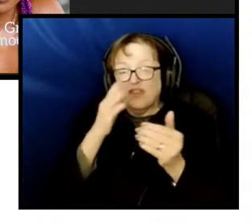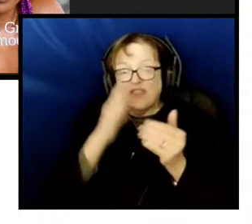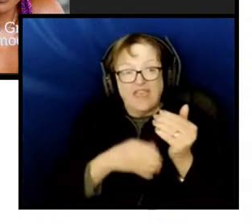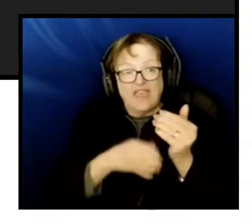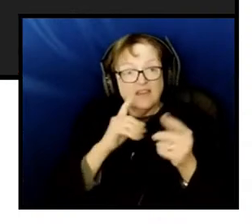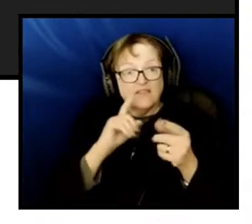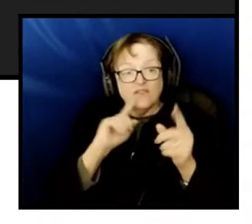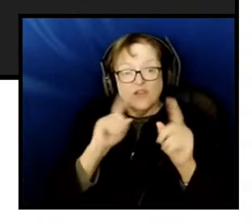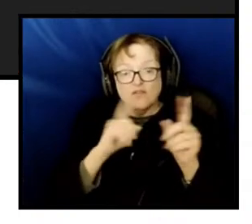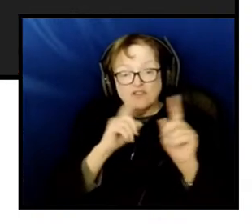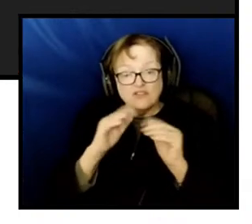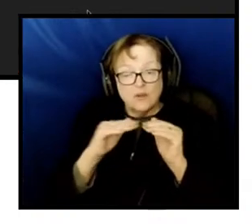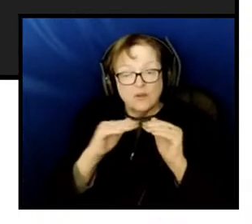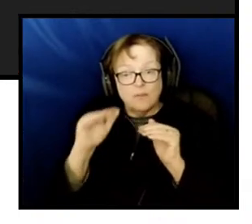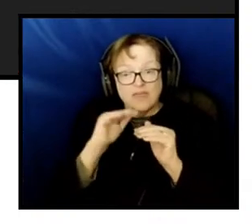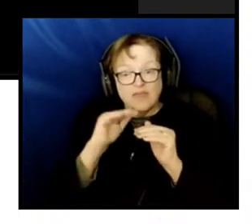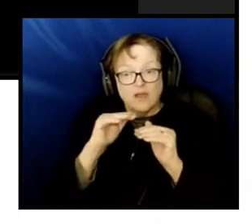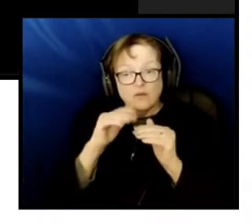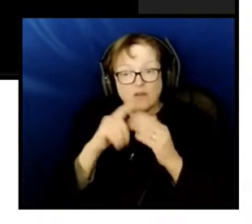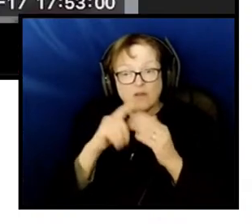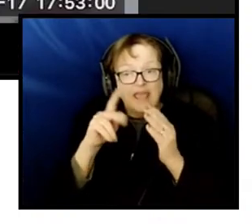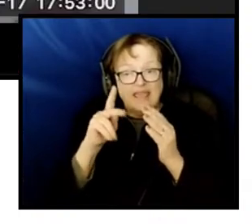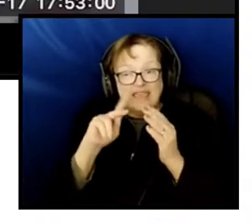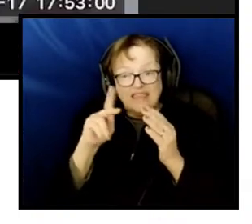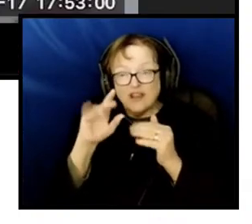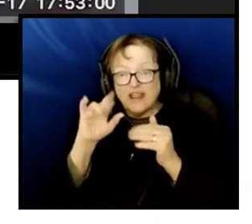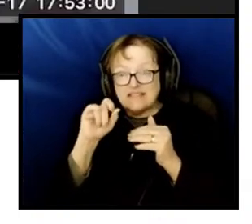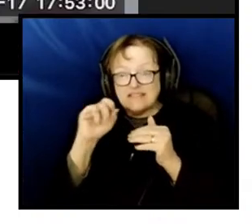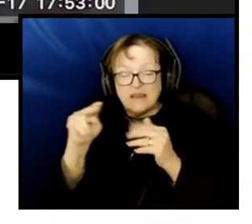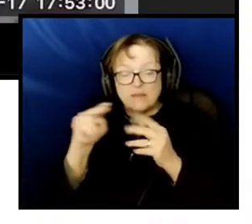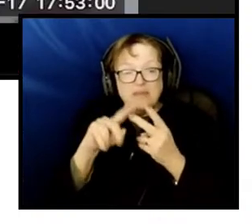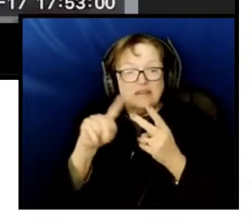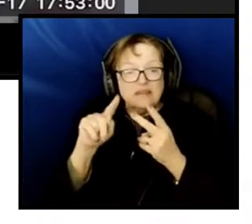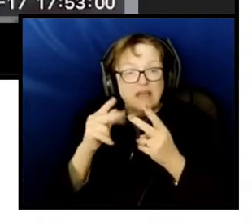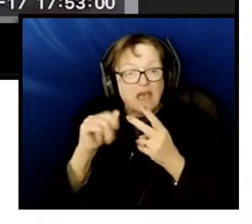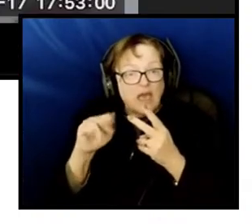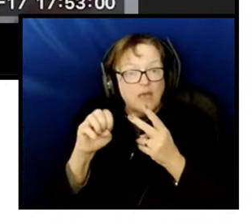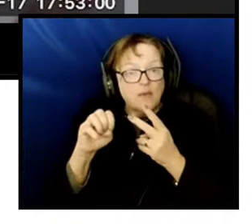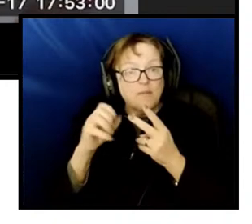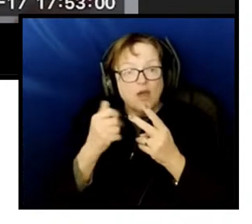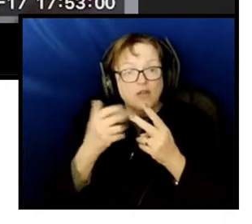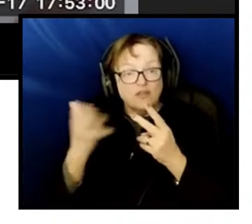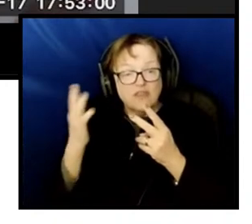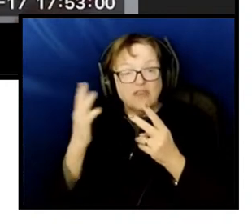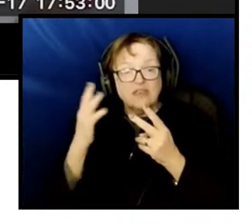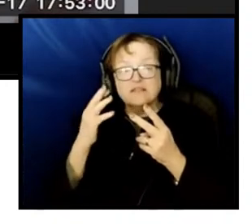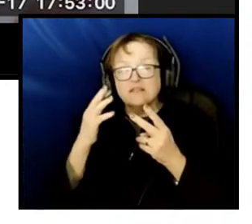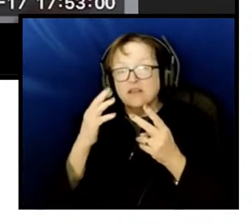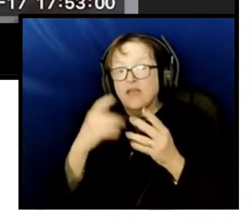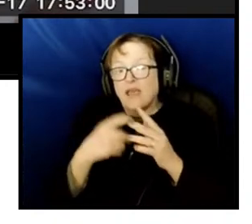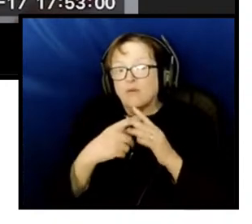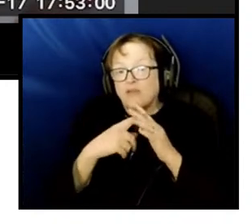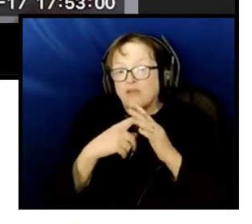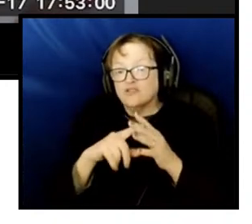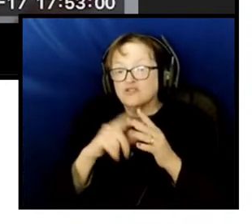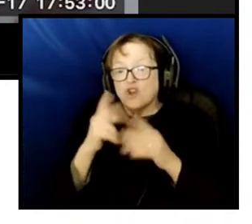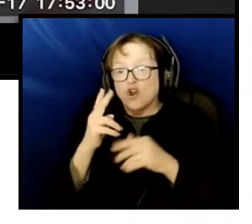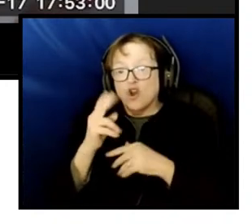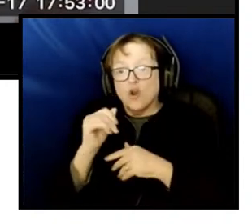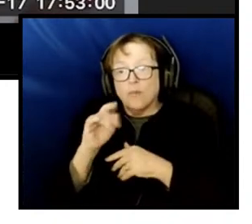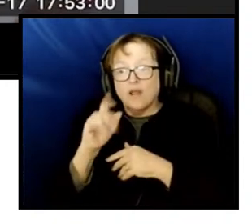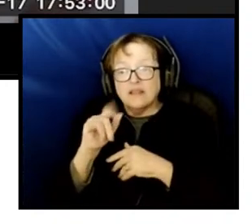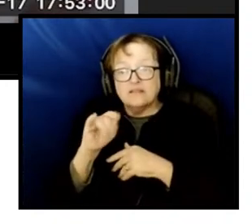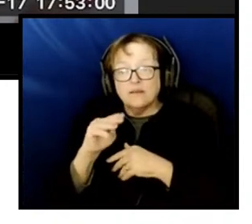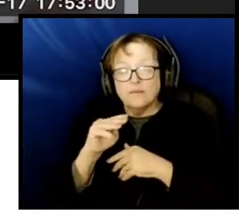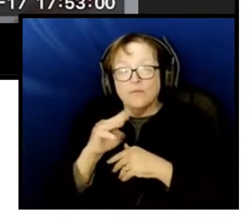like kitchen herbs like cinnamon and like thyme and things like that, where we can begin herbalism, we also spoke